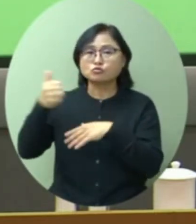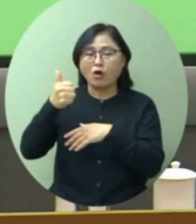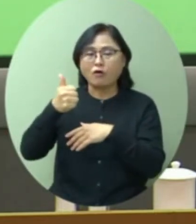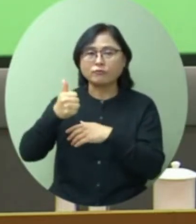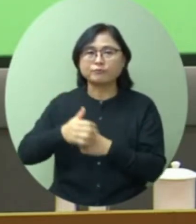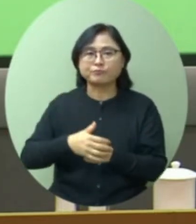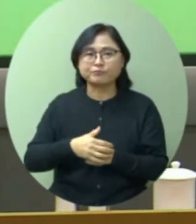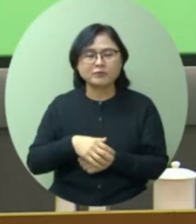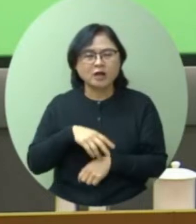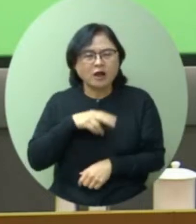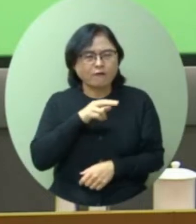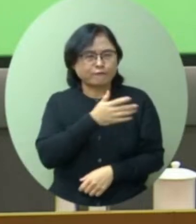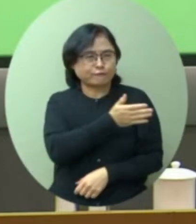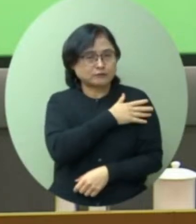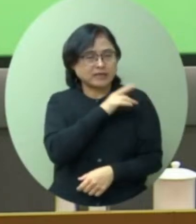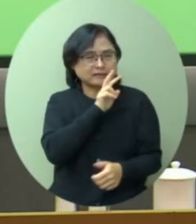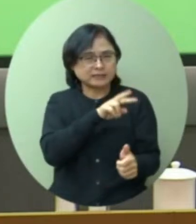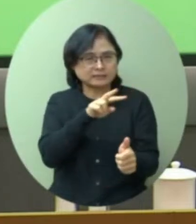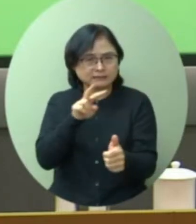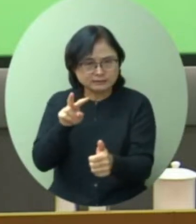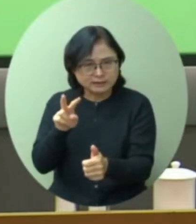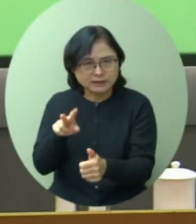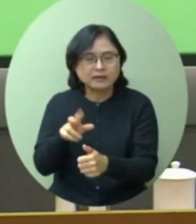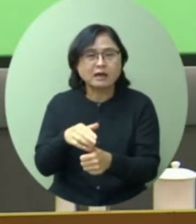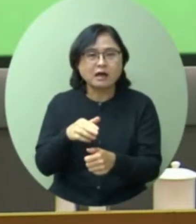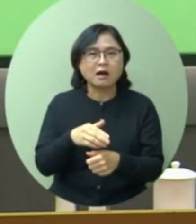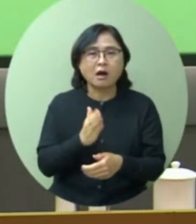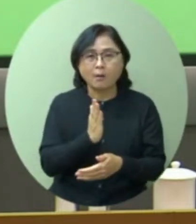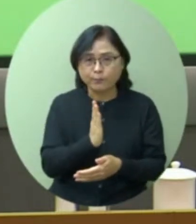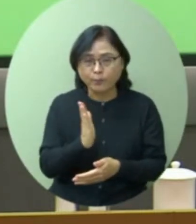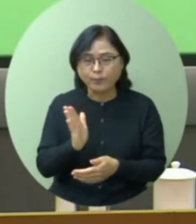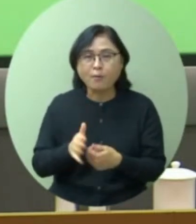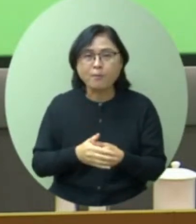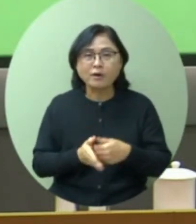Housing is authorized